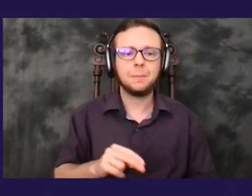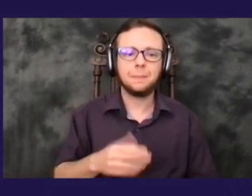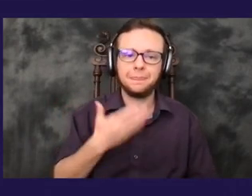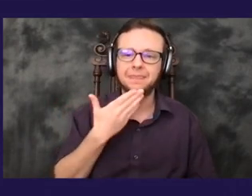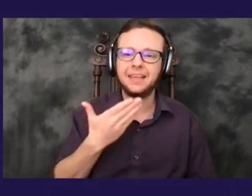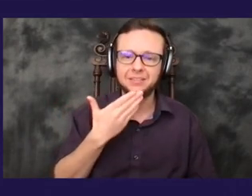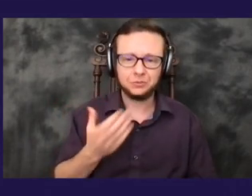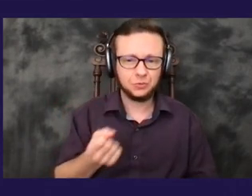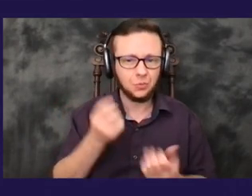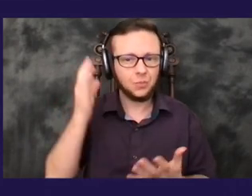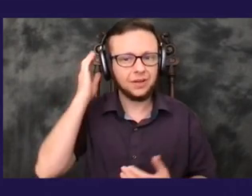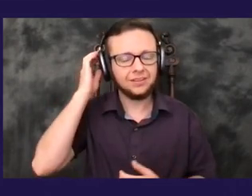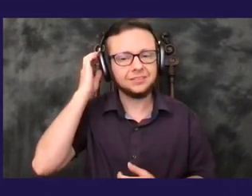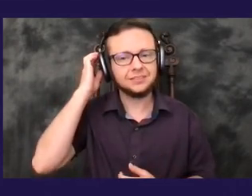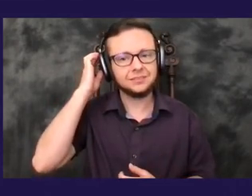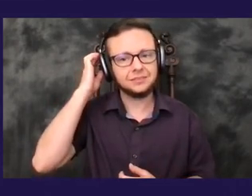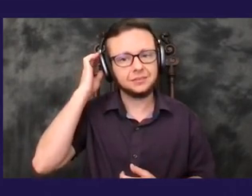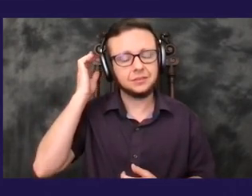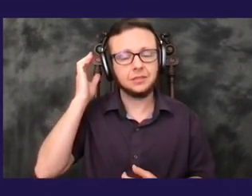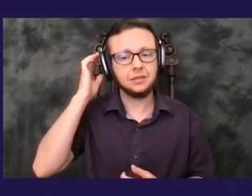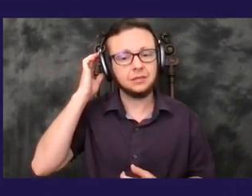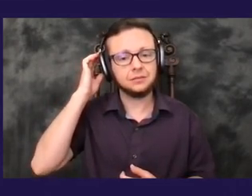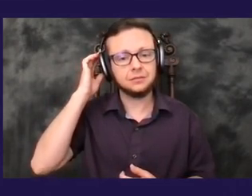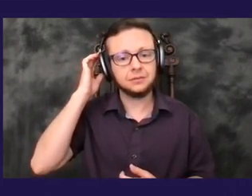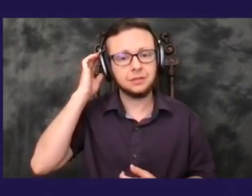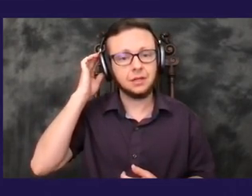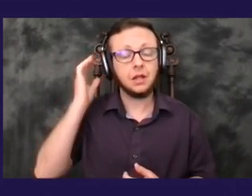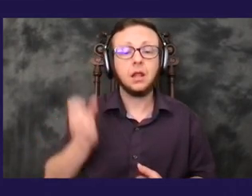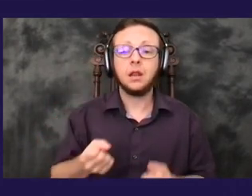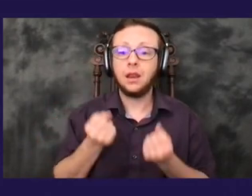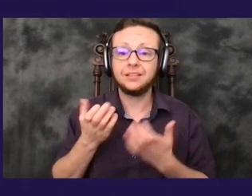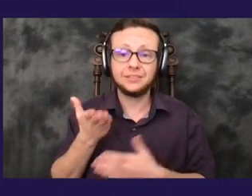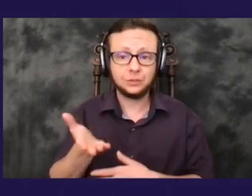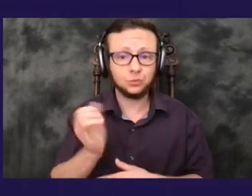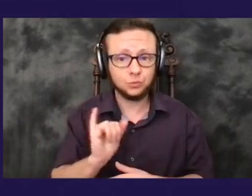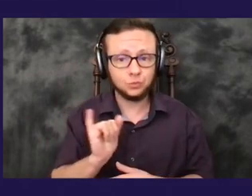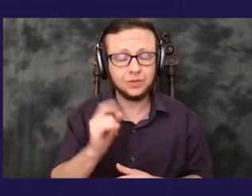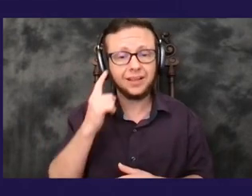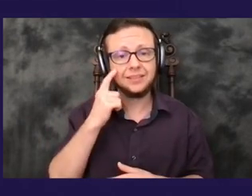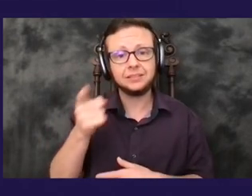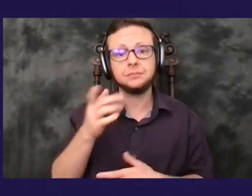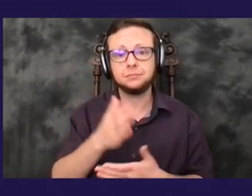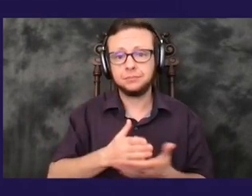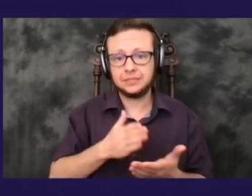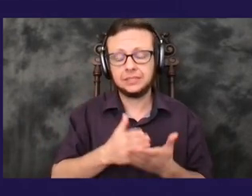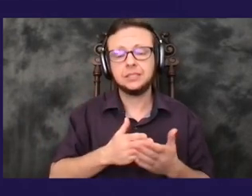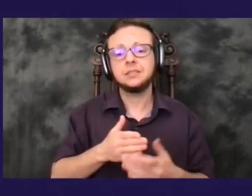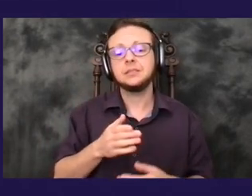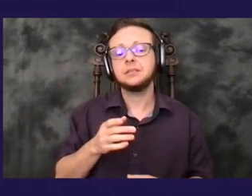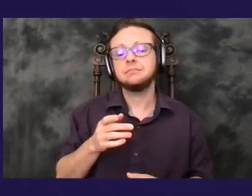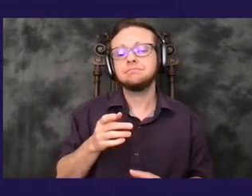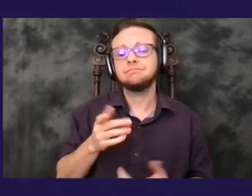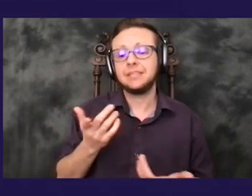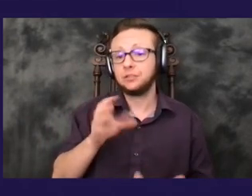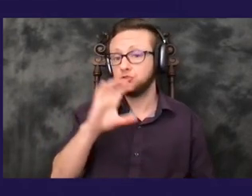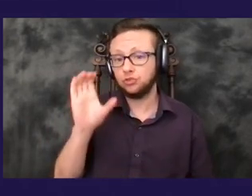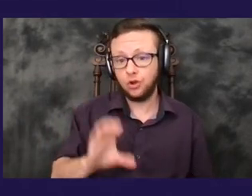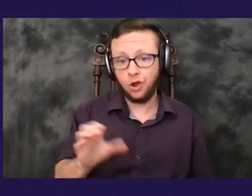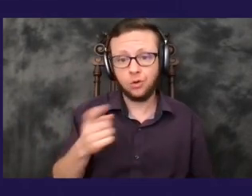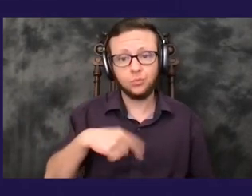Thomas. Lots in there, too. I think, this piece of, at least in Chicago, we're facing almost